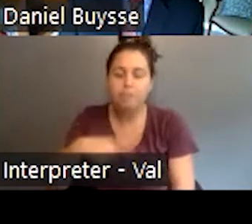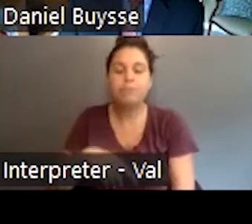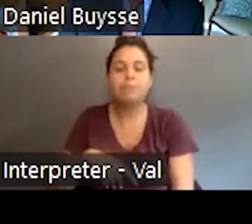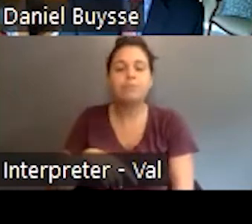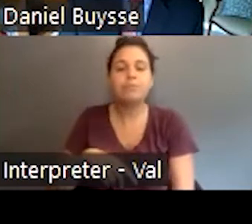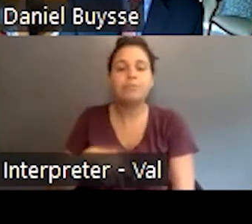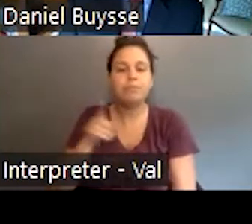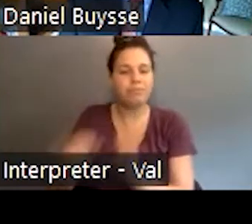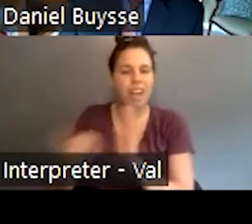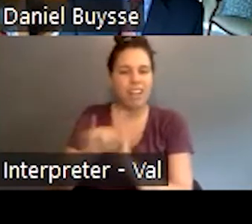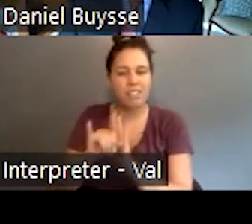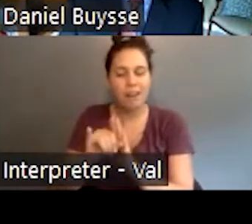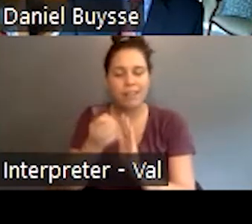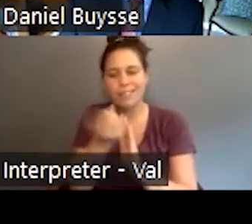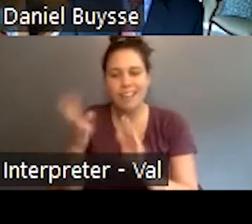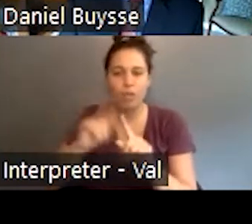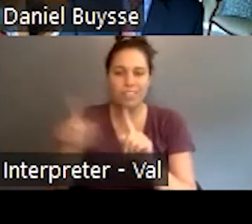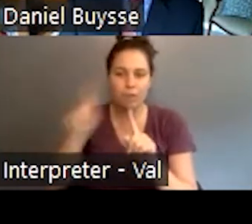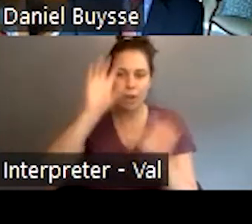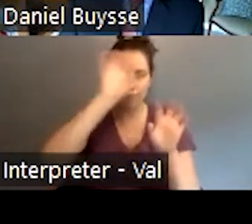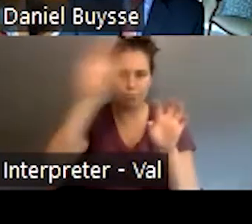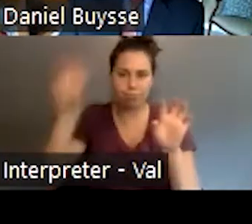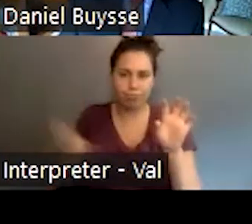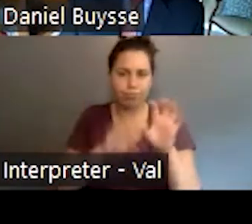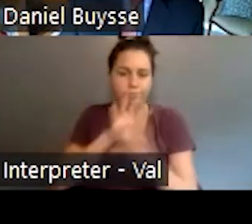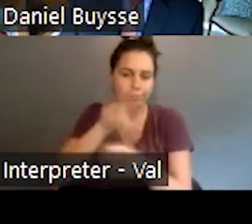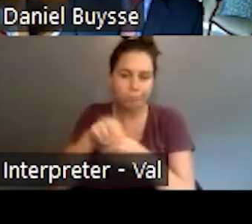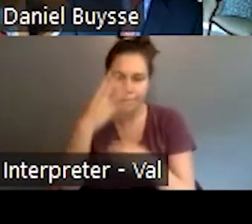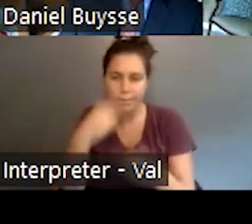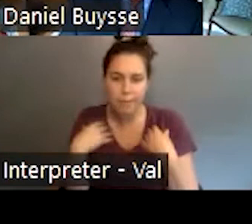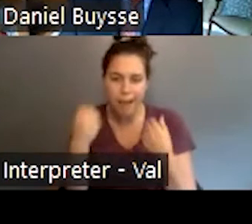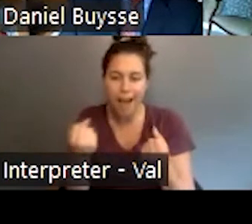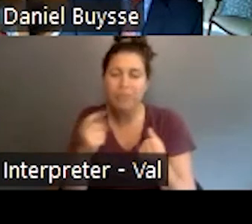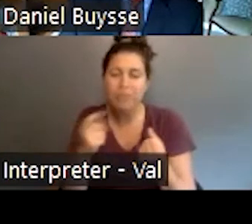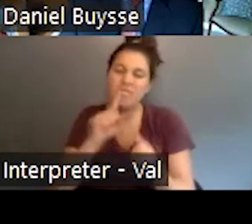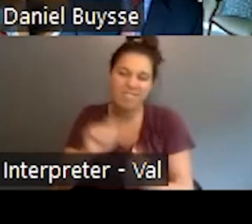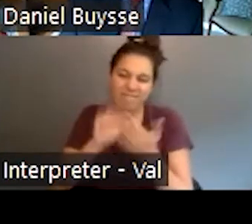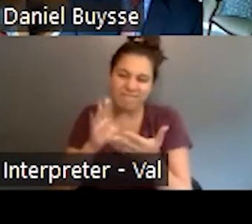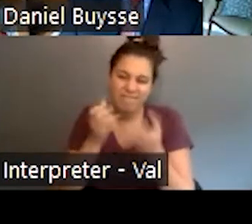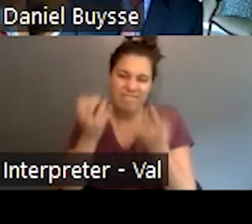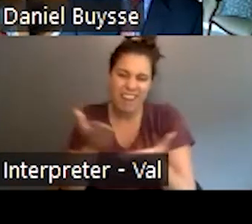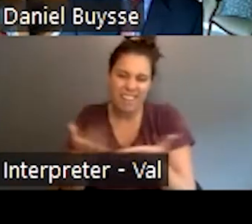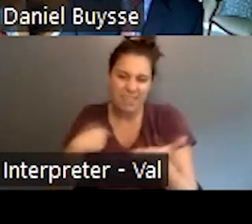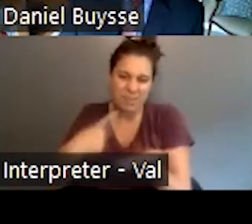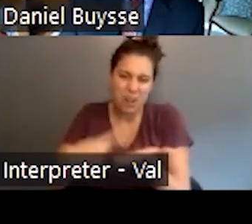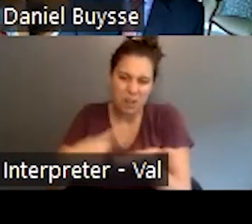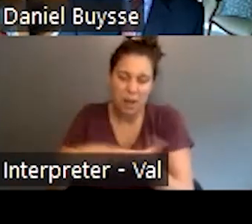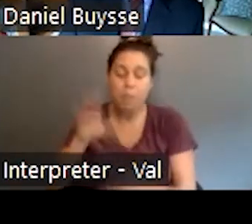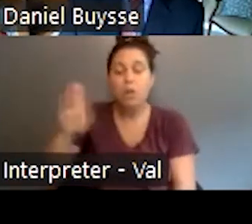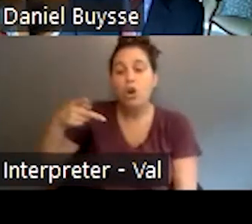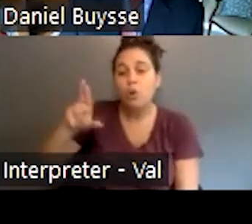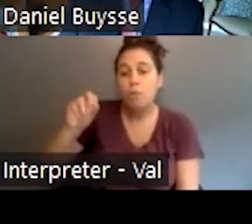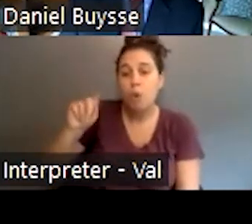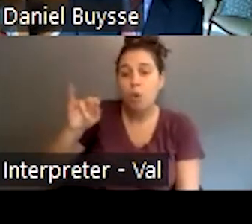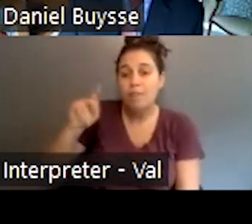identified a multidimensional pattern of sleep health that, again, addresses many of the same durations. So chronotype is timing, adequate